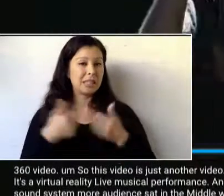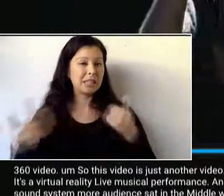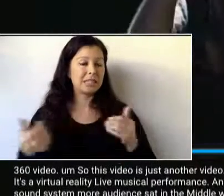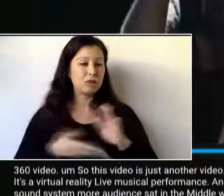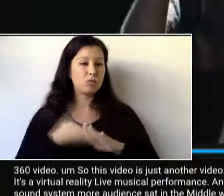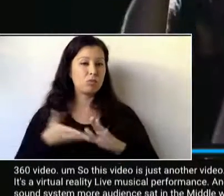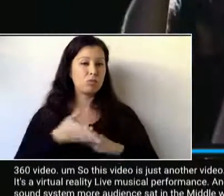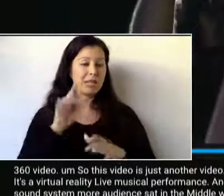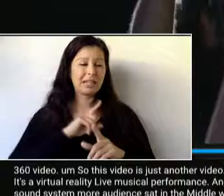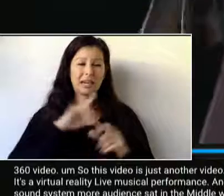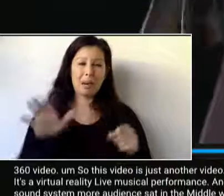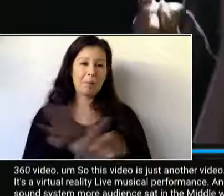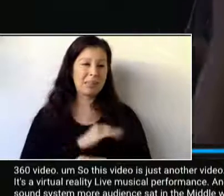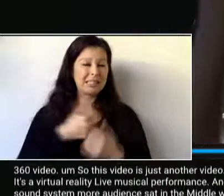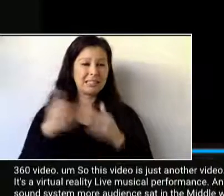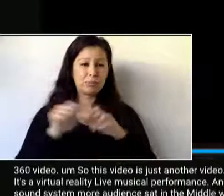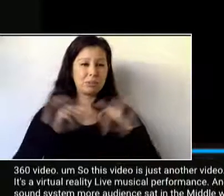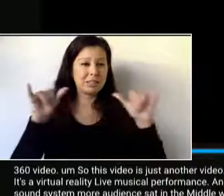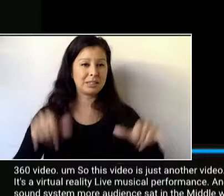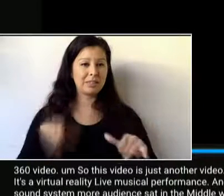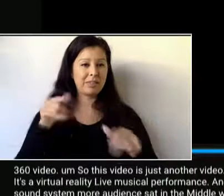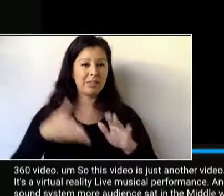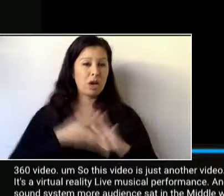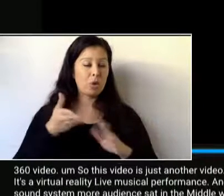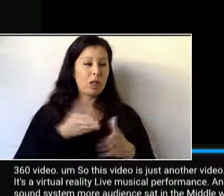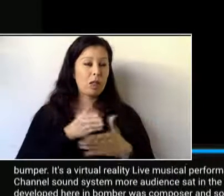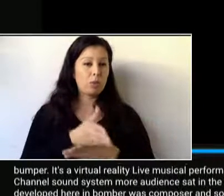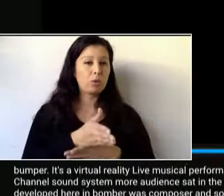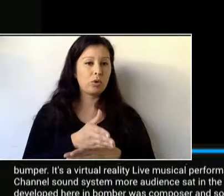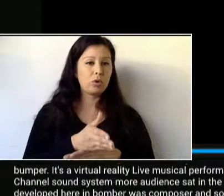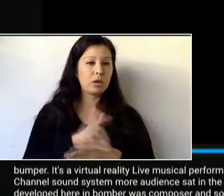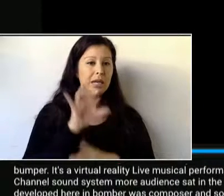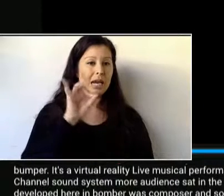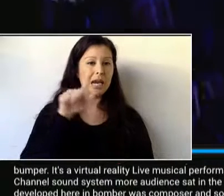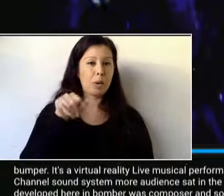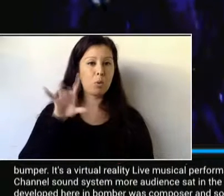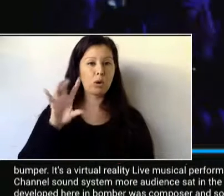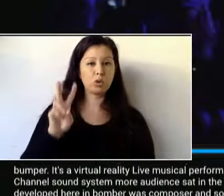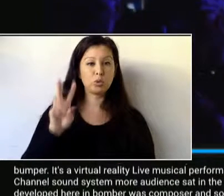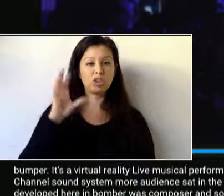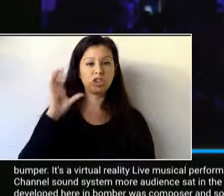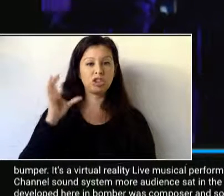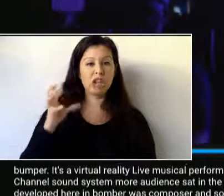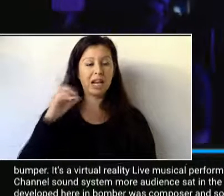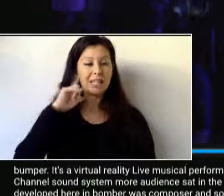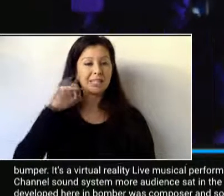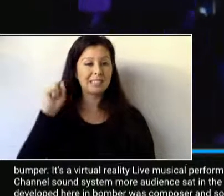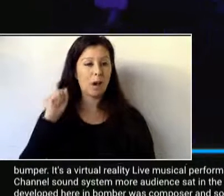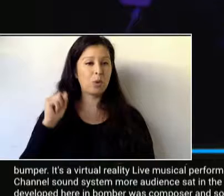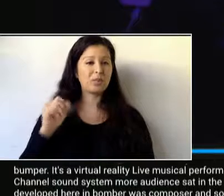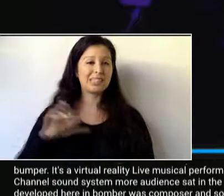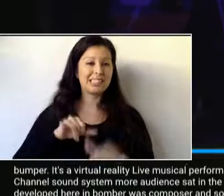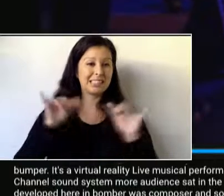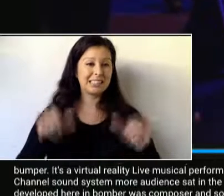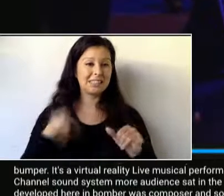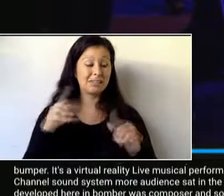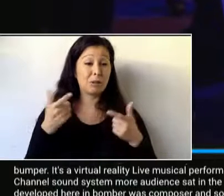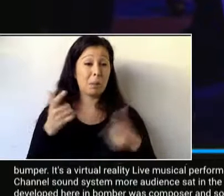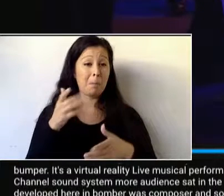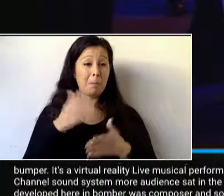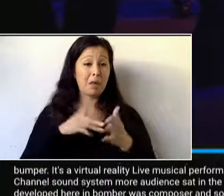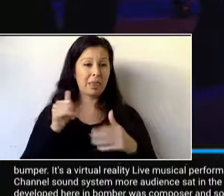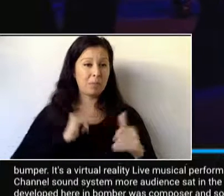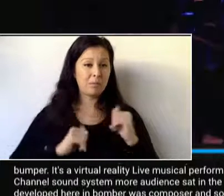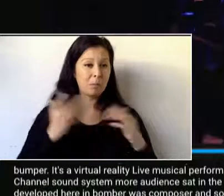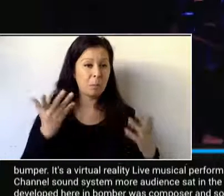on a separate, completely separate system that ran through the 8.2 channel sound system. So a big part of this performance